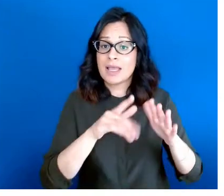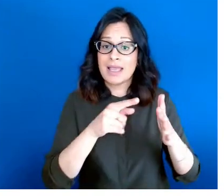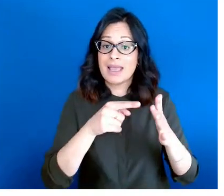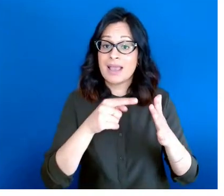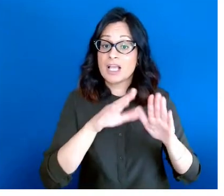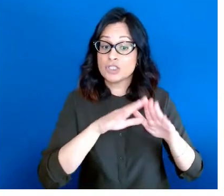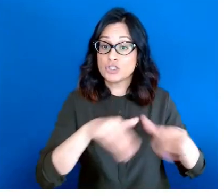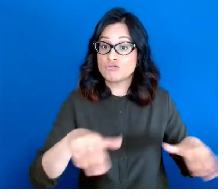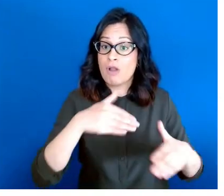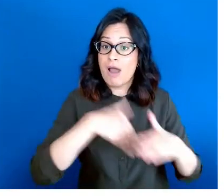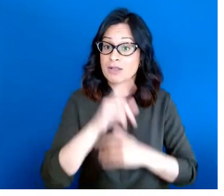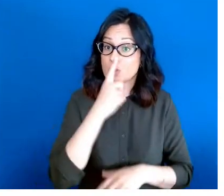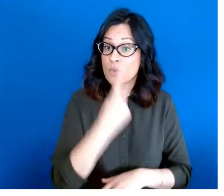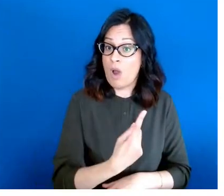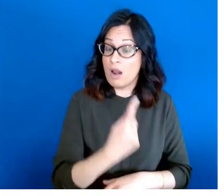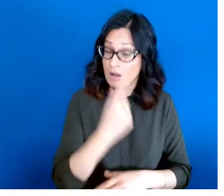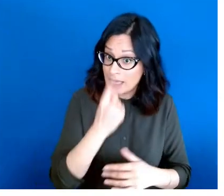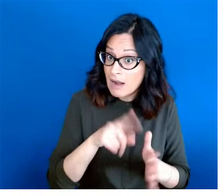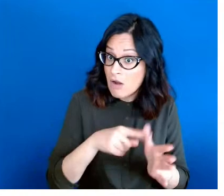have allergic rhinitis?